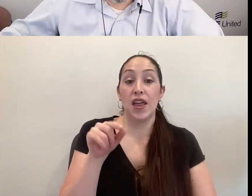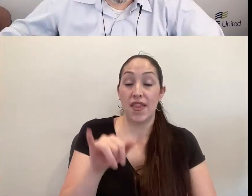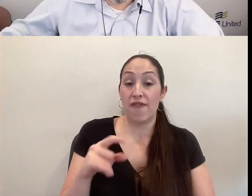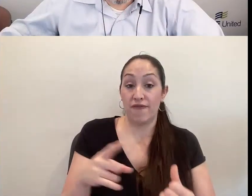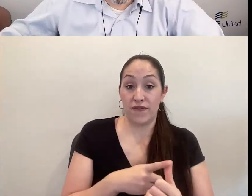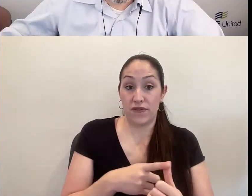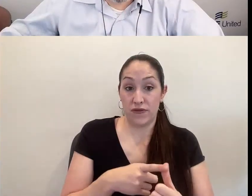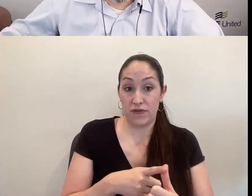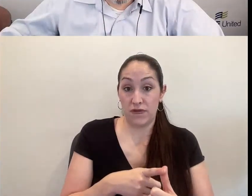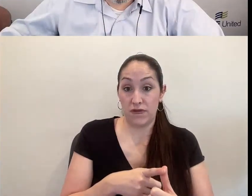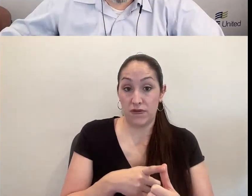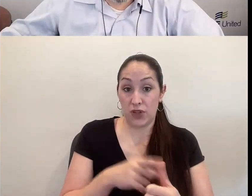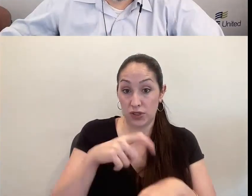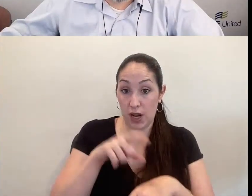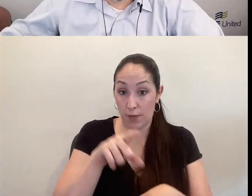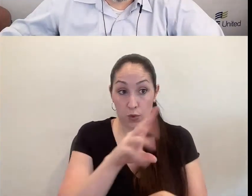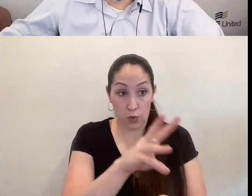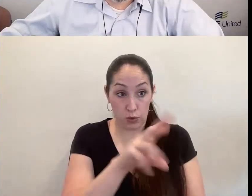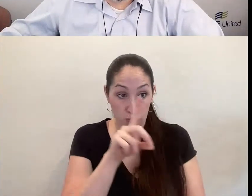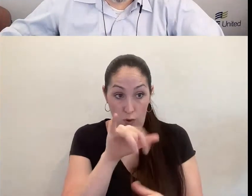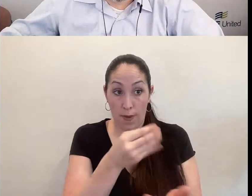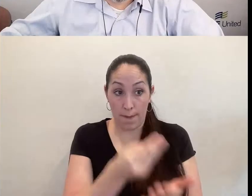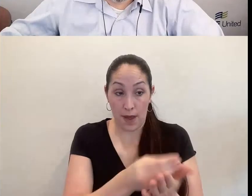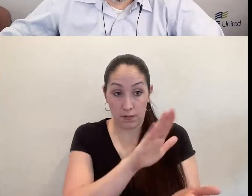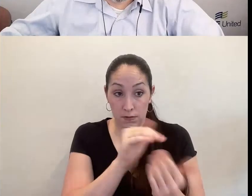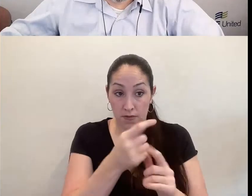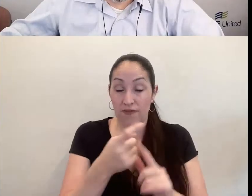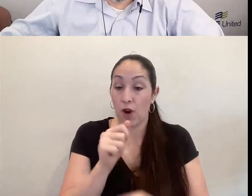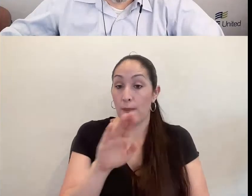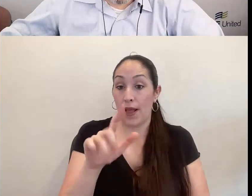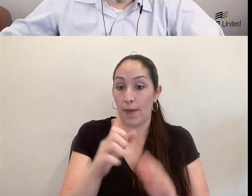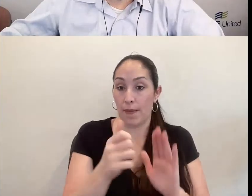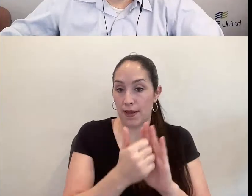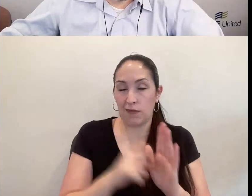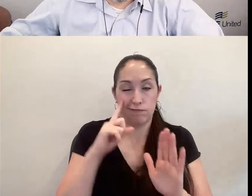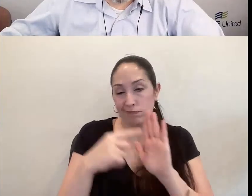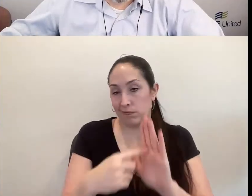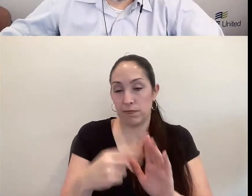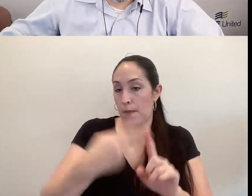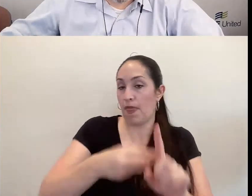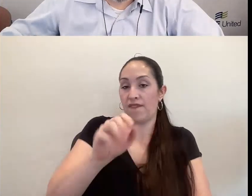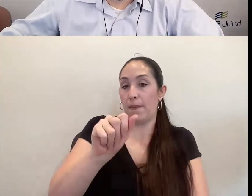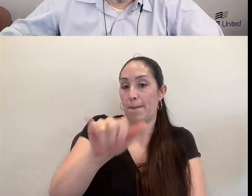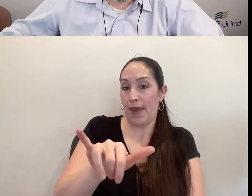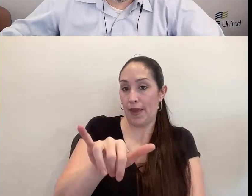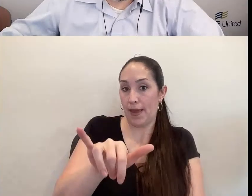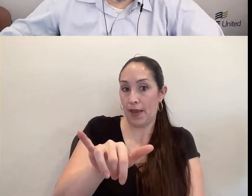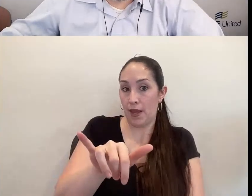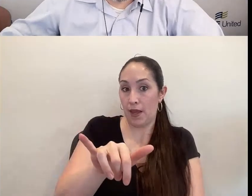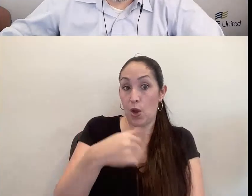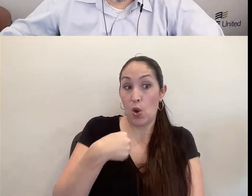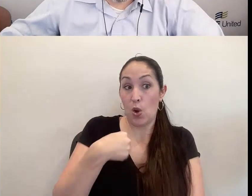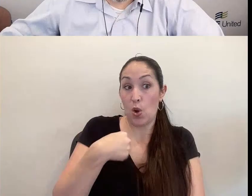if you're pulling that distribution from that ABLE account, let's just say, for example, in the month of May, we hope that you would spend it in the month of